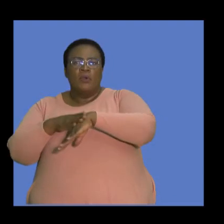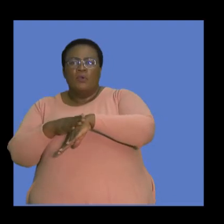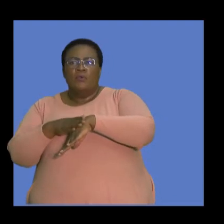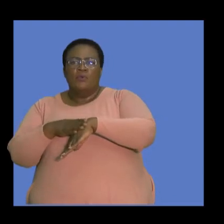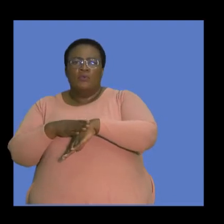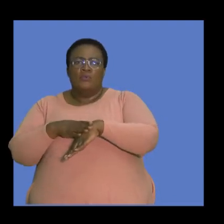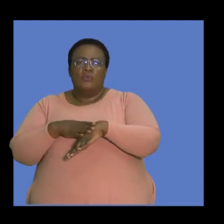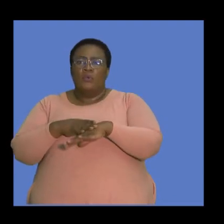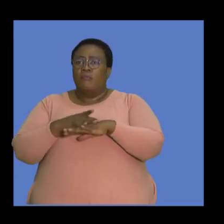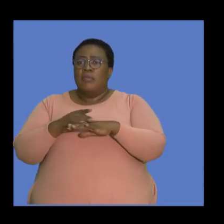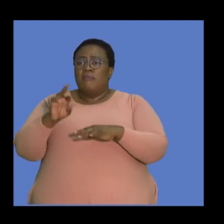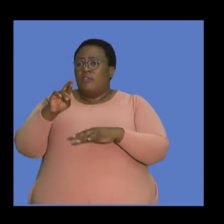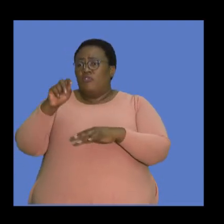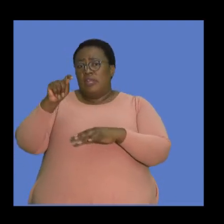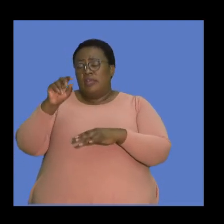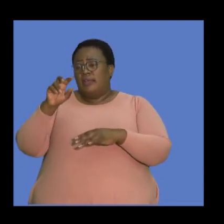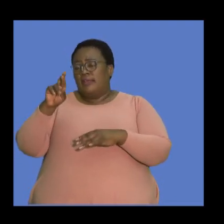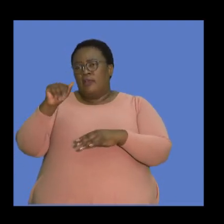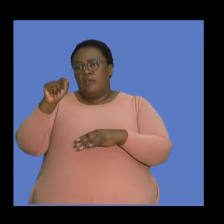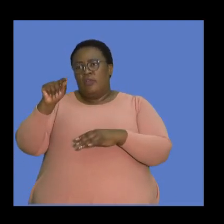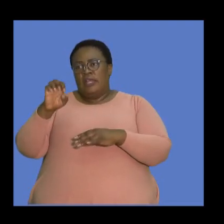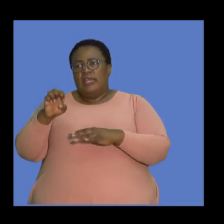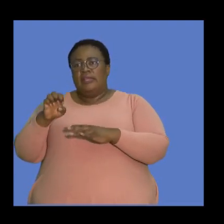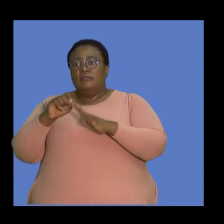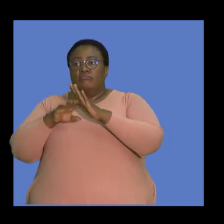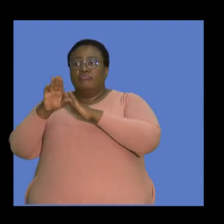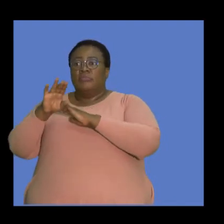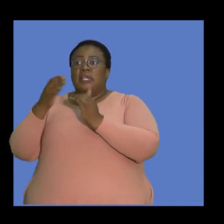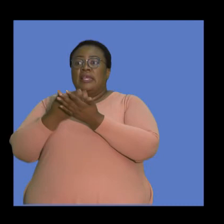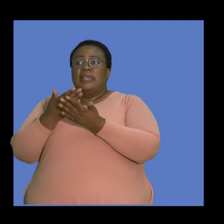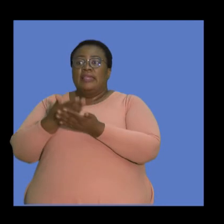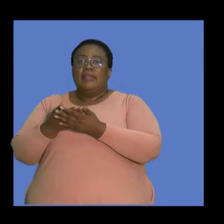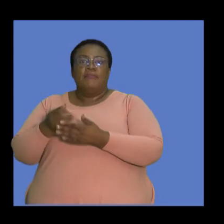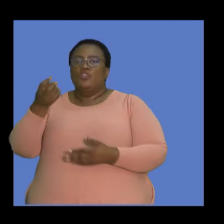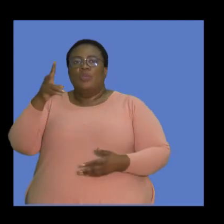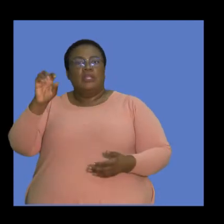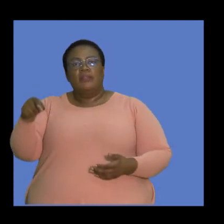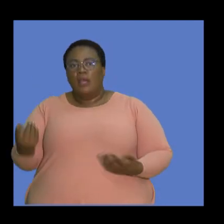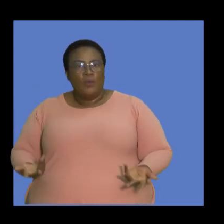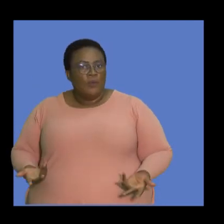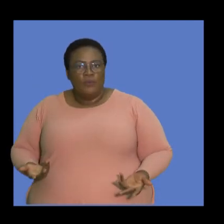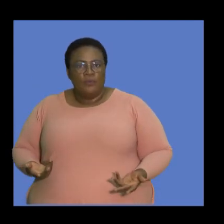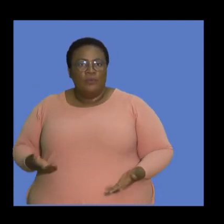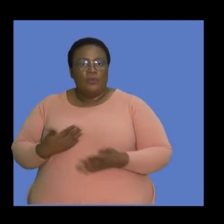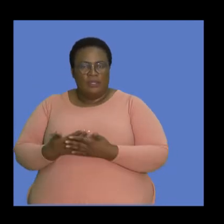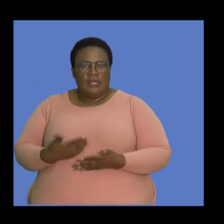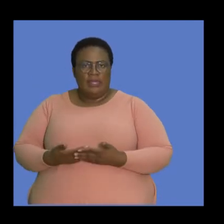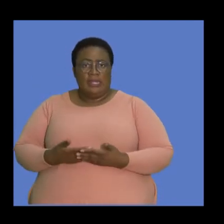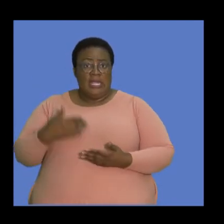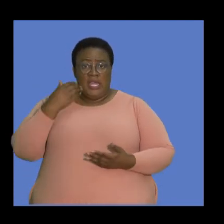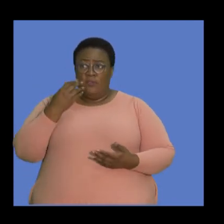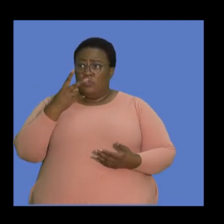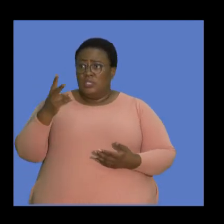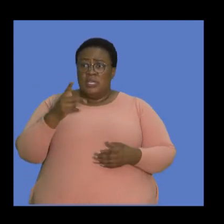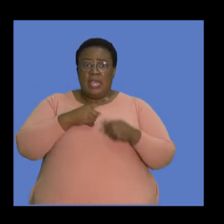happening. It might happen that the rate of inflation makes this to even go to being 20,000, right? I